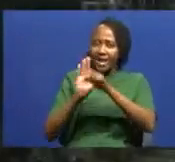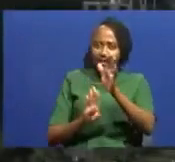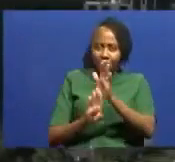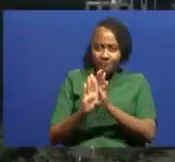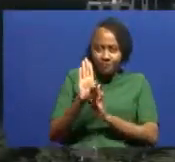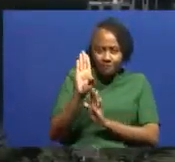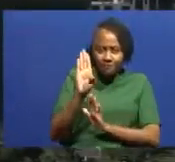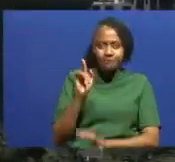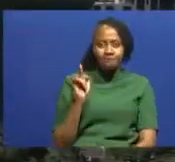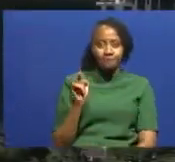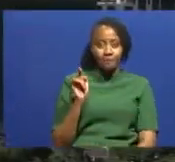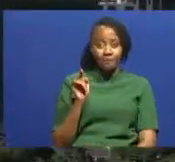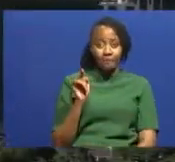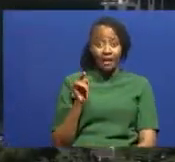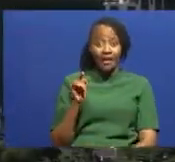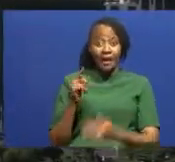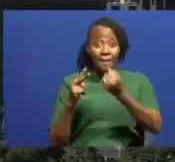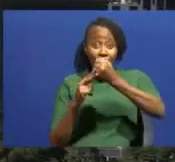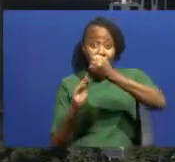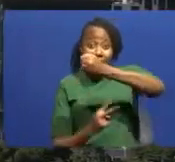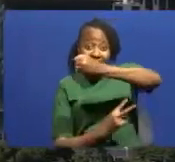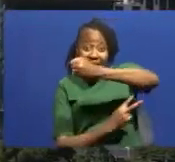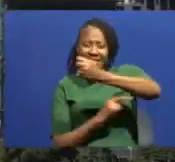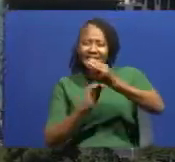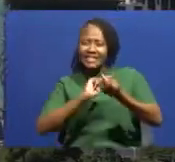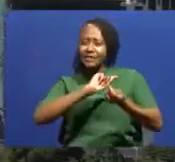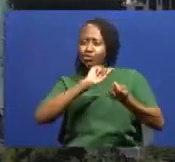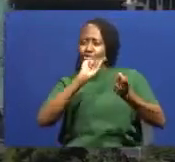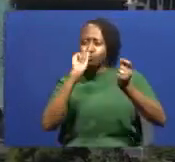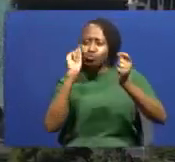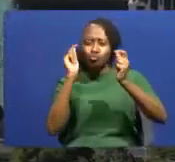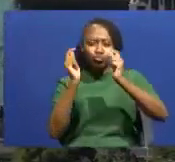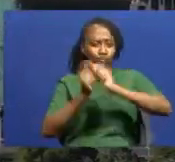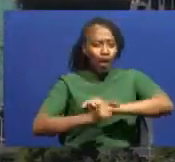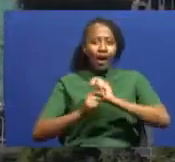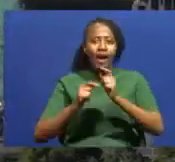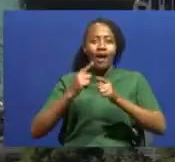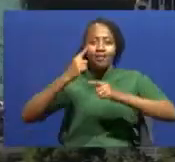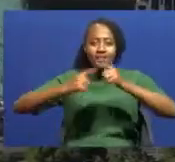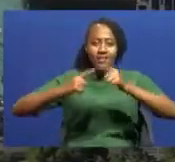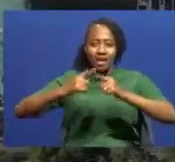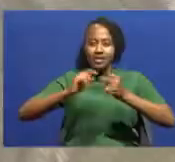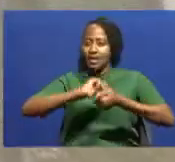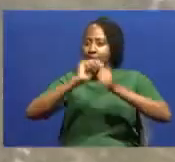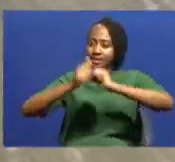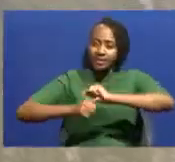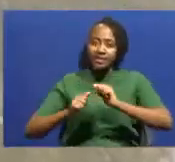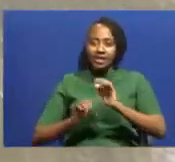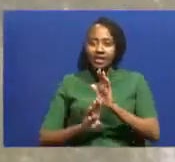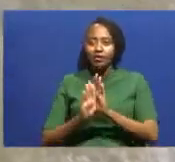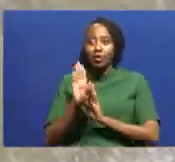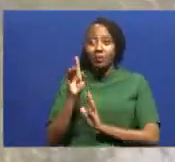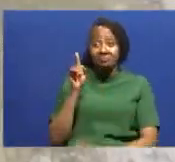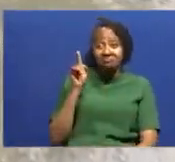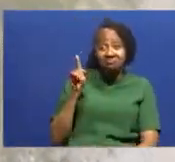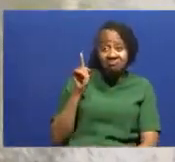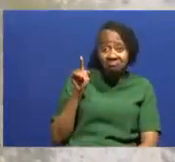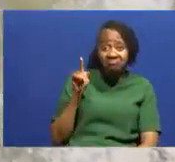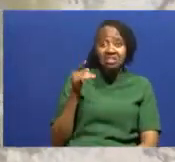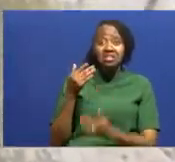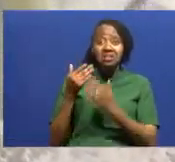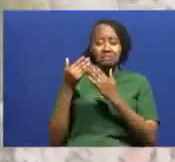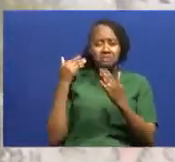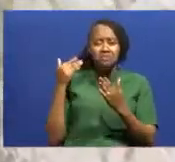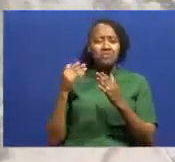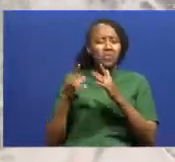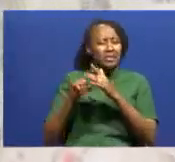development. The bridge has transformed over the years with changes in development, but those pillars that were placed at